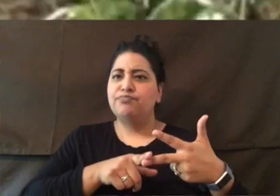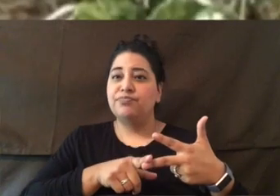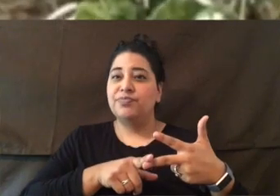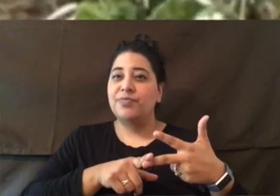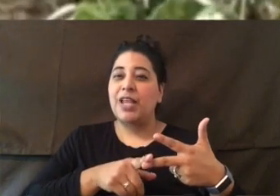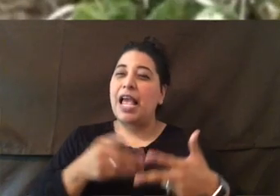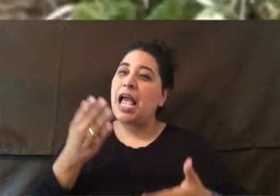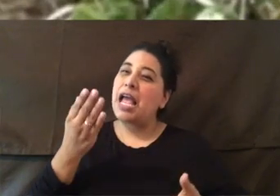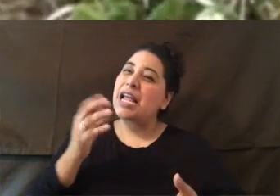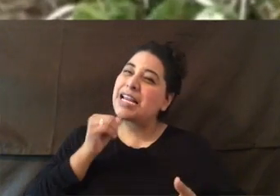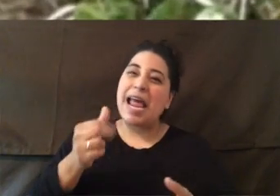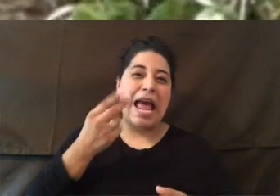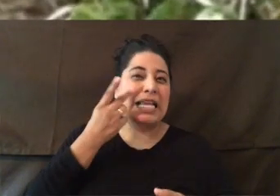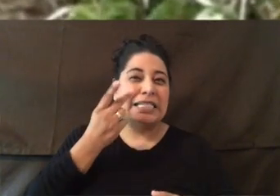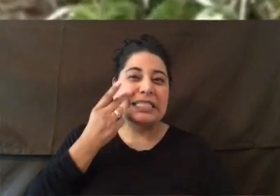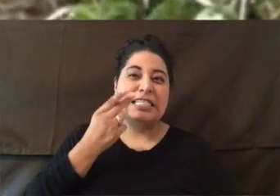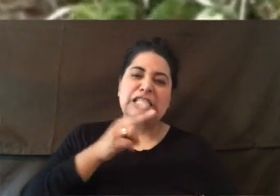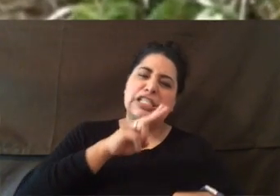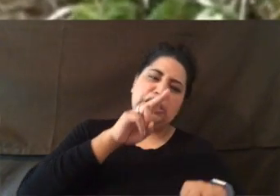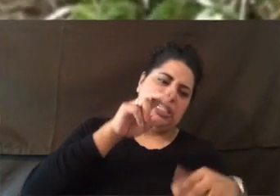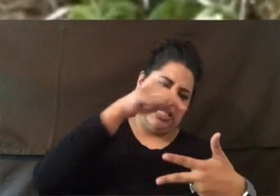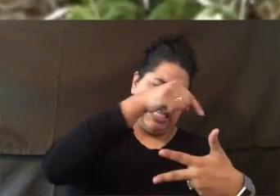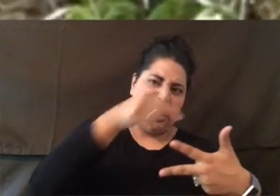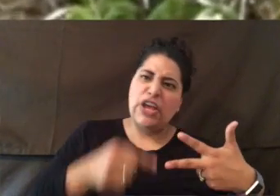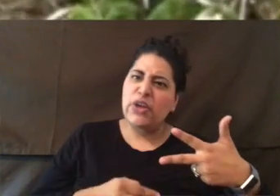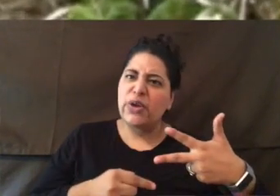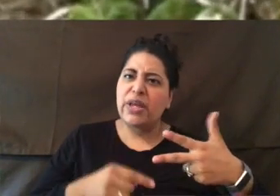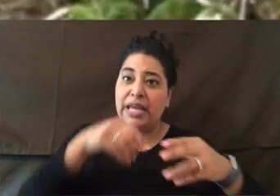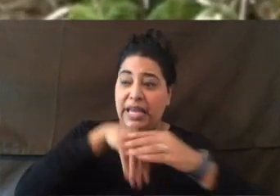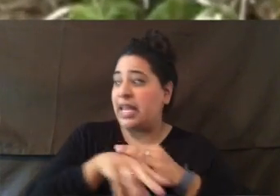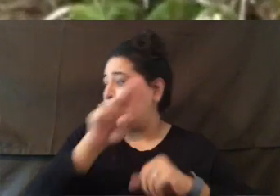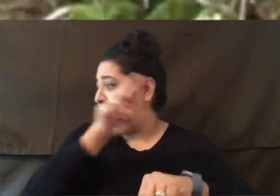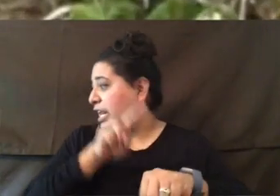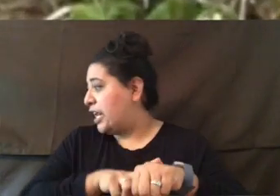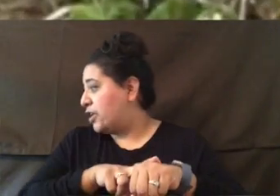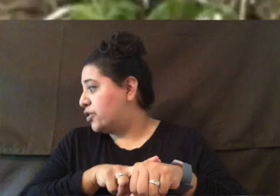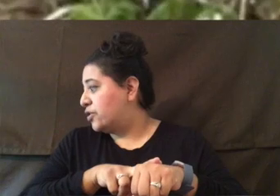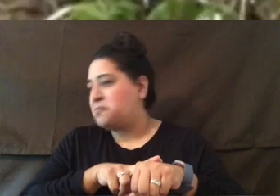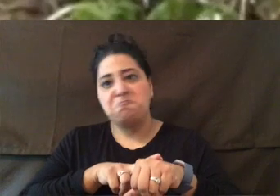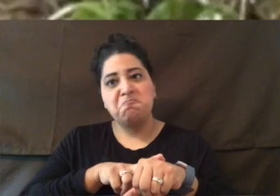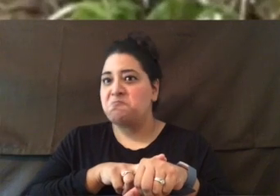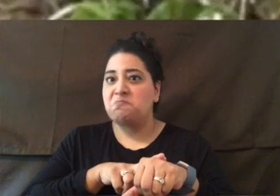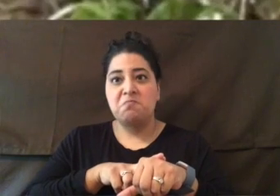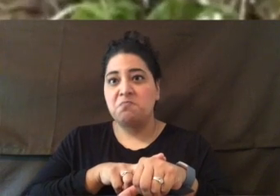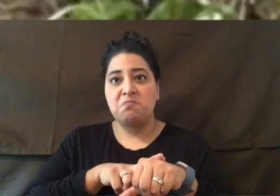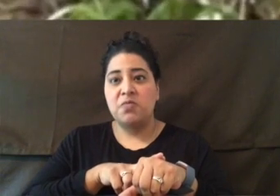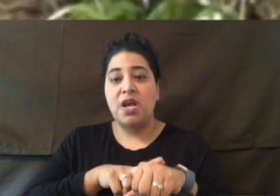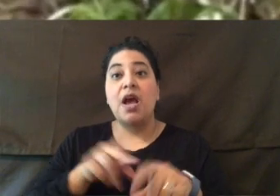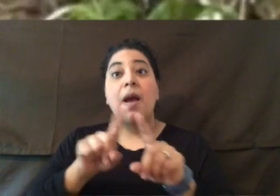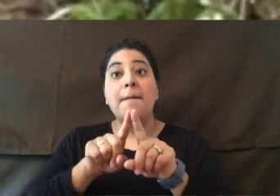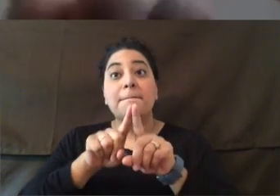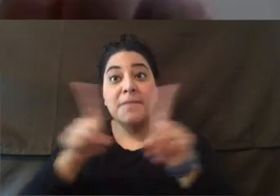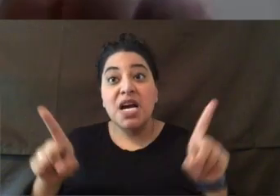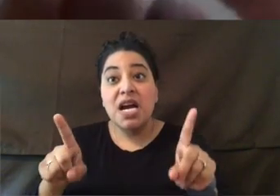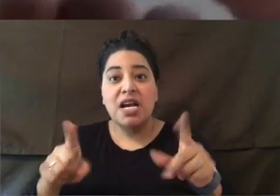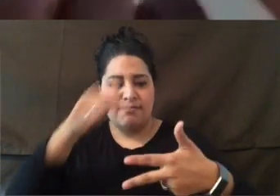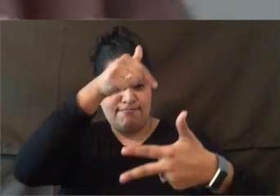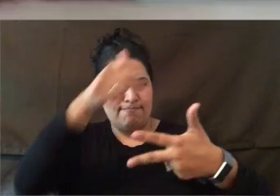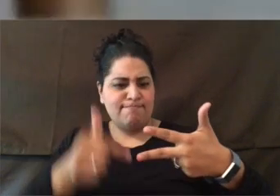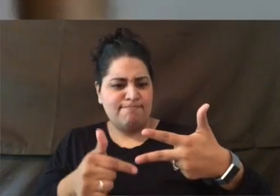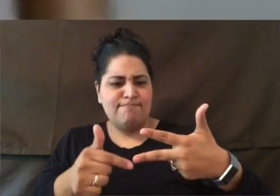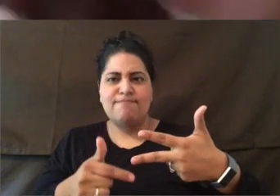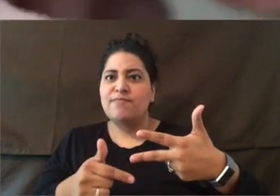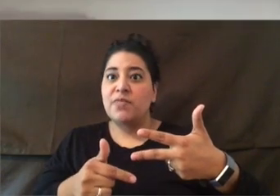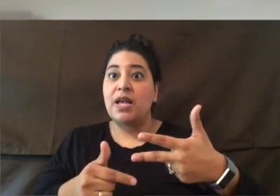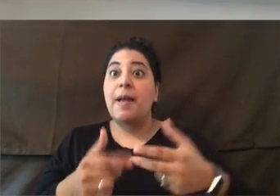You wouldn't see a chair, sweater, or aluminum can naturally occurring in nature. But all these